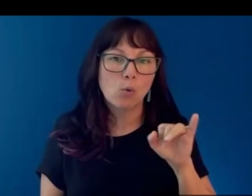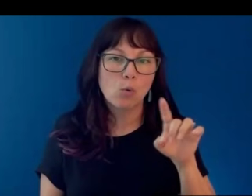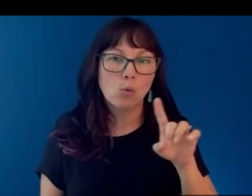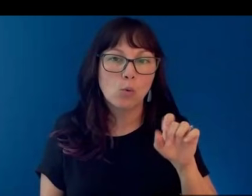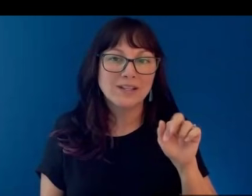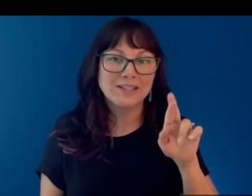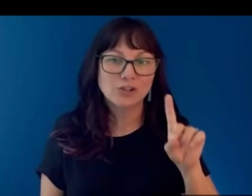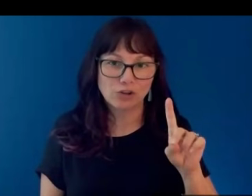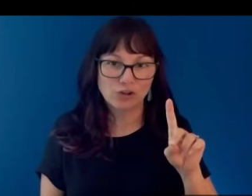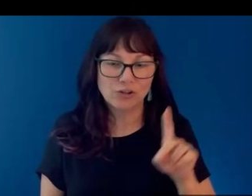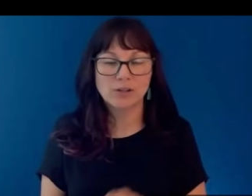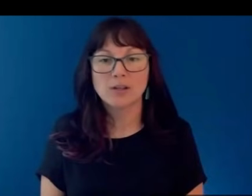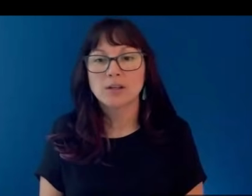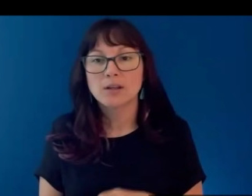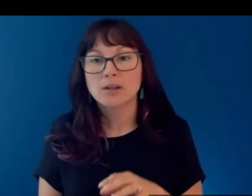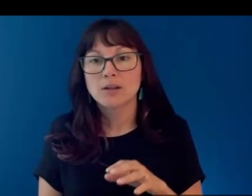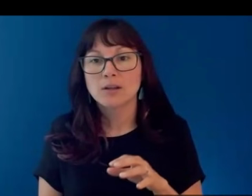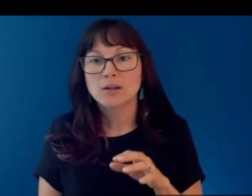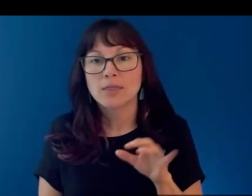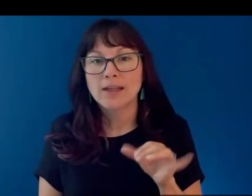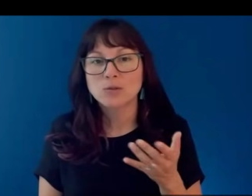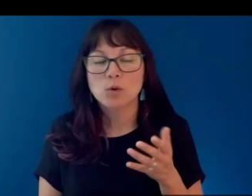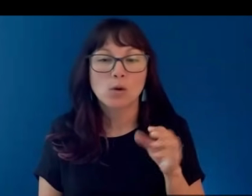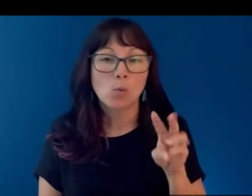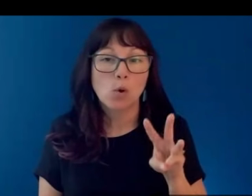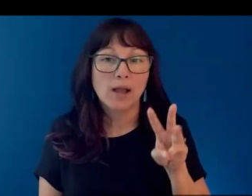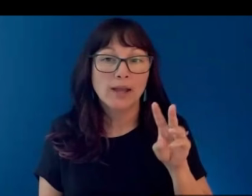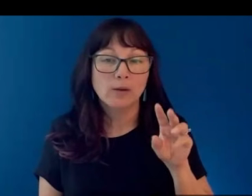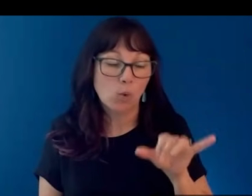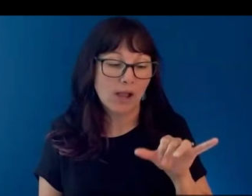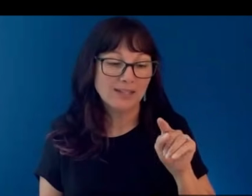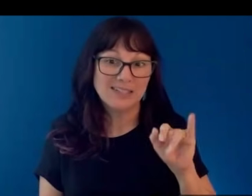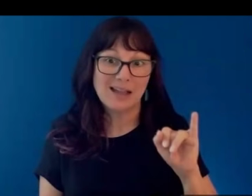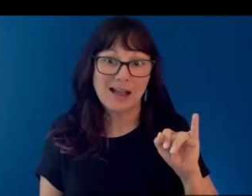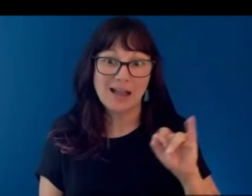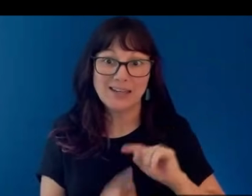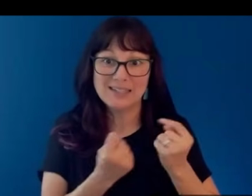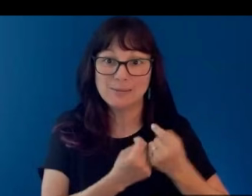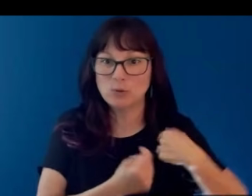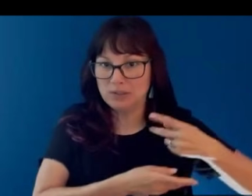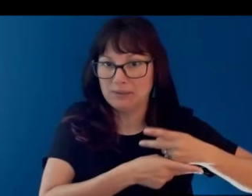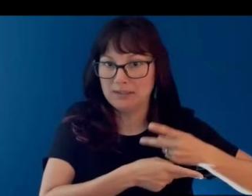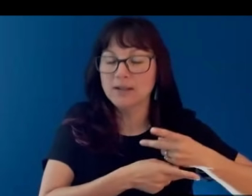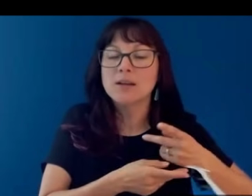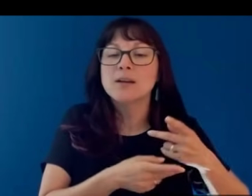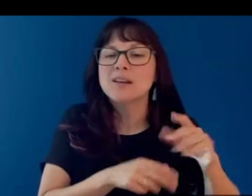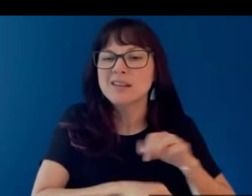It's something that the YTI team maintains. It's located at